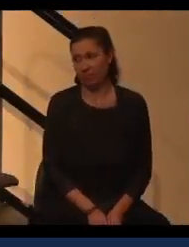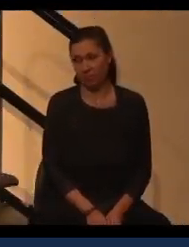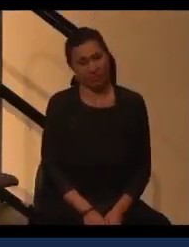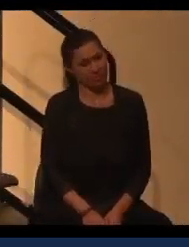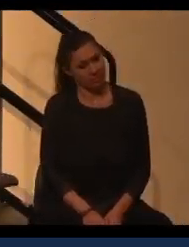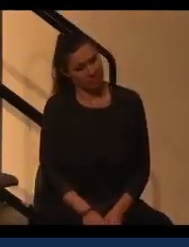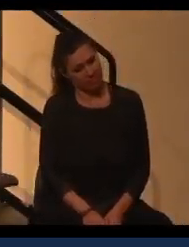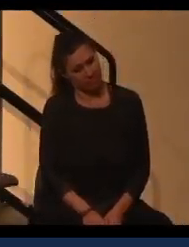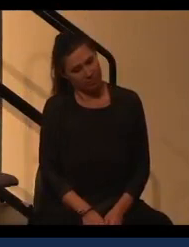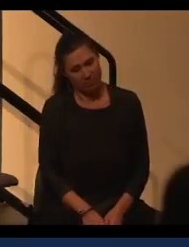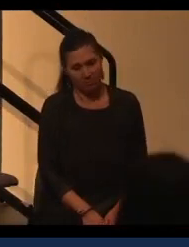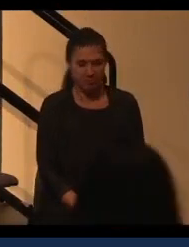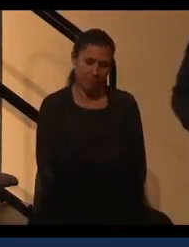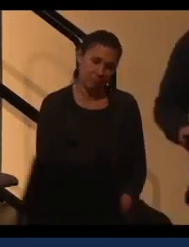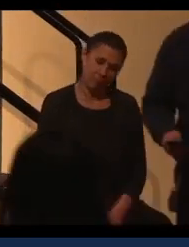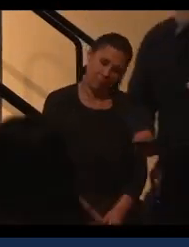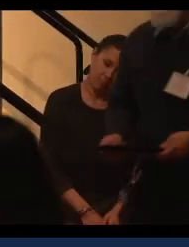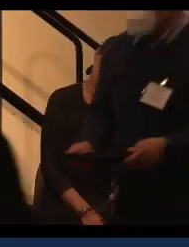Okay.